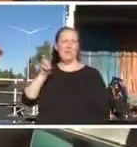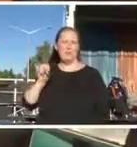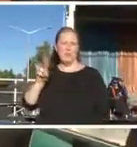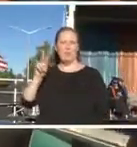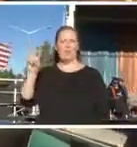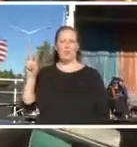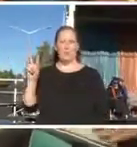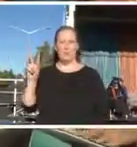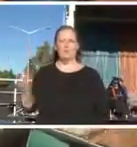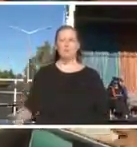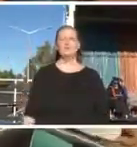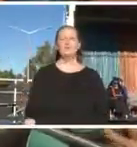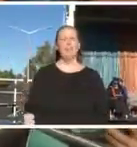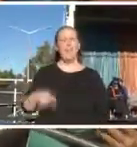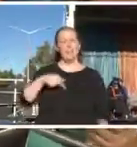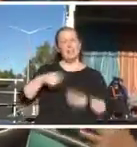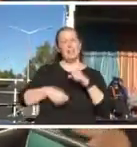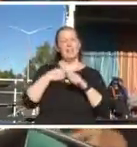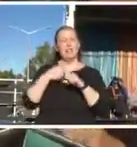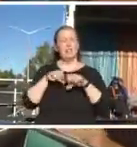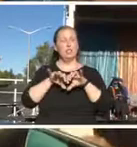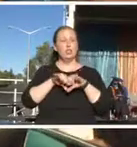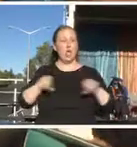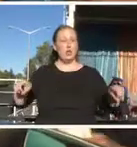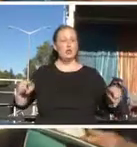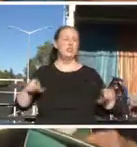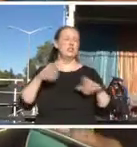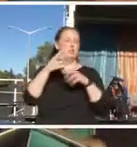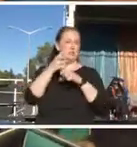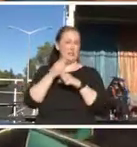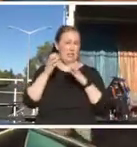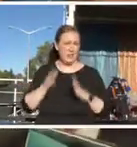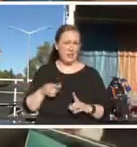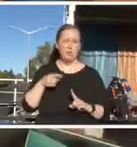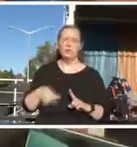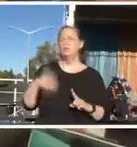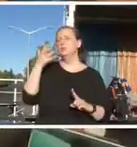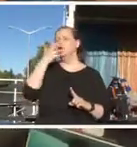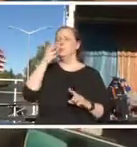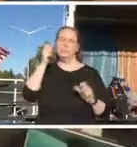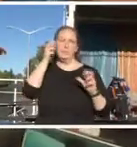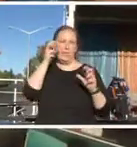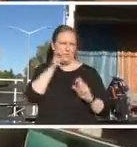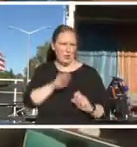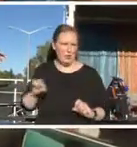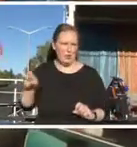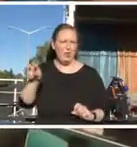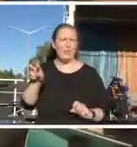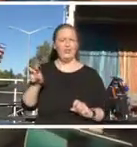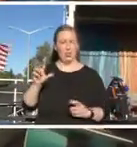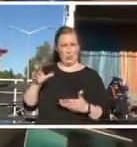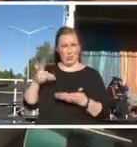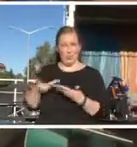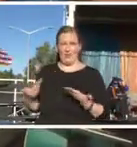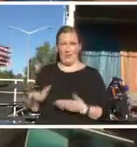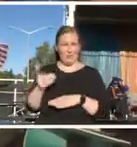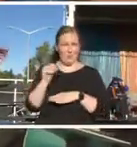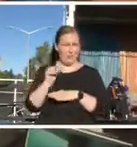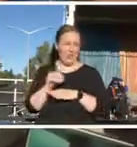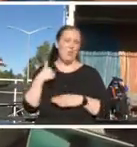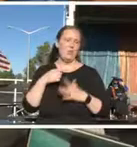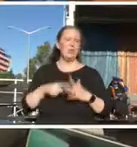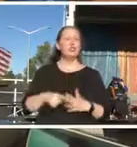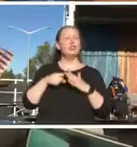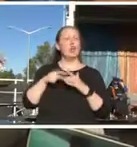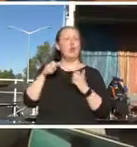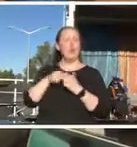Vancouver. This year's scholarship recipient has had quite a journey. To be here tonight, we begin with